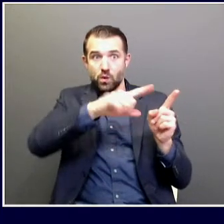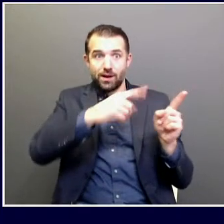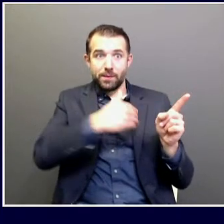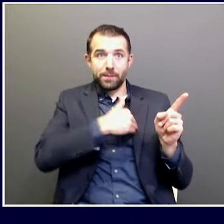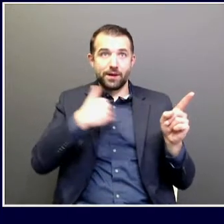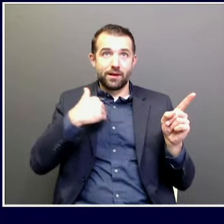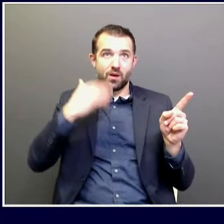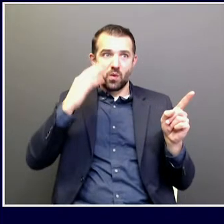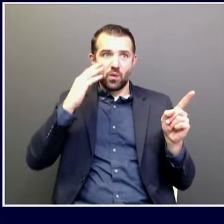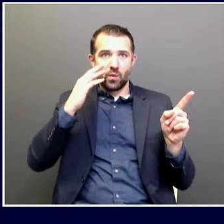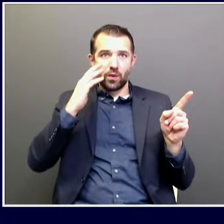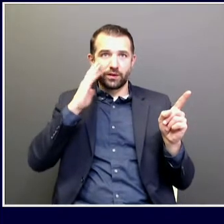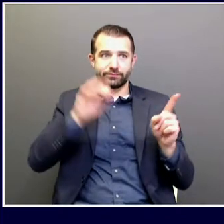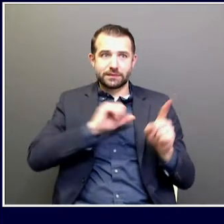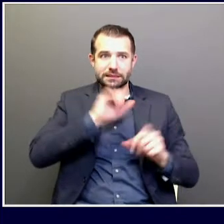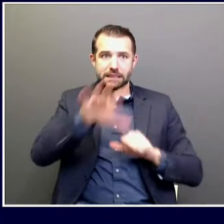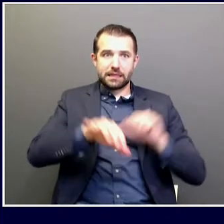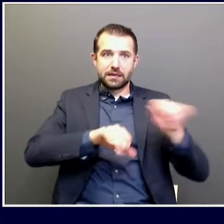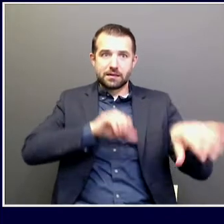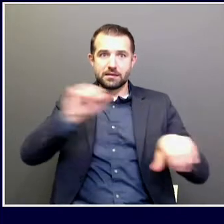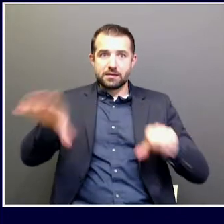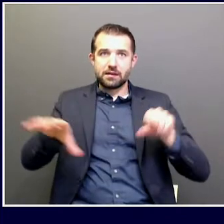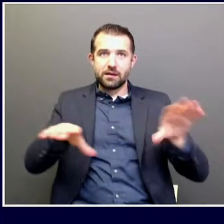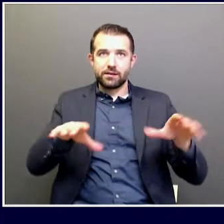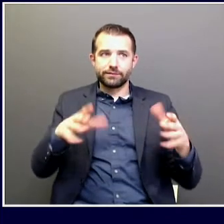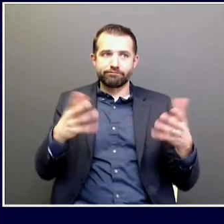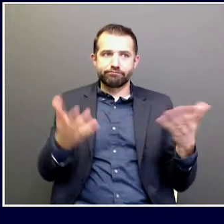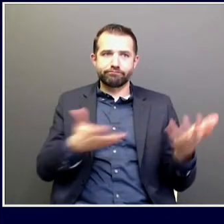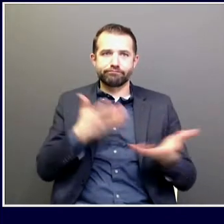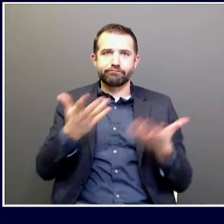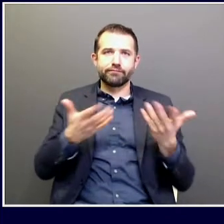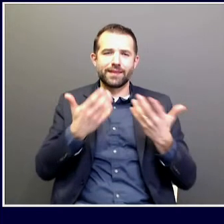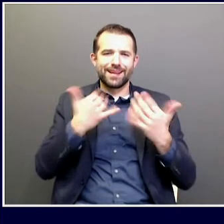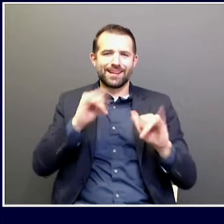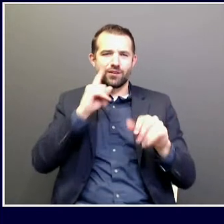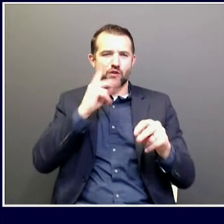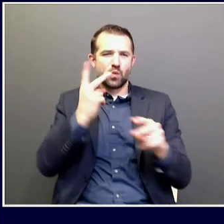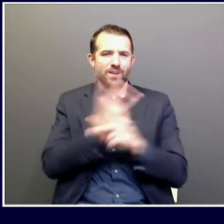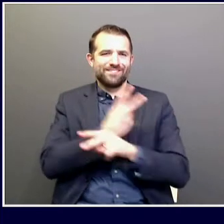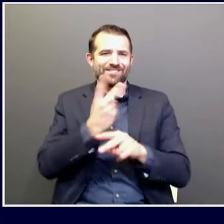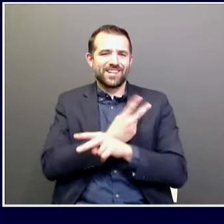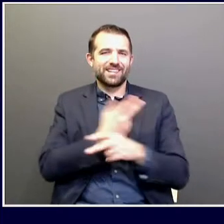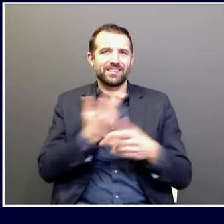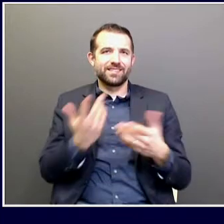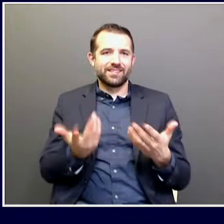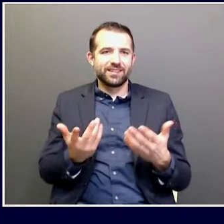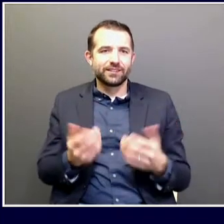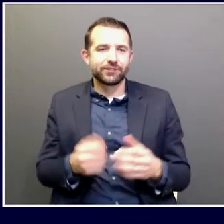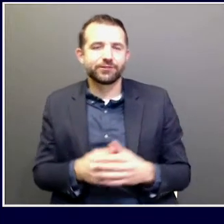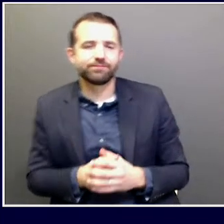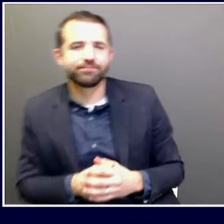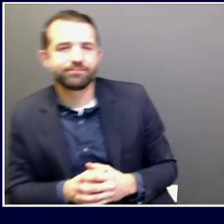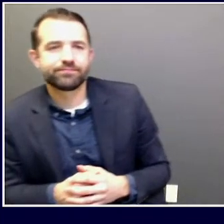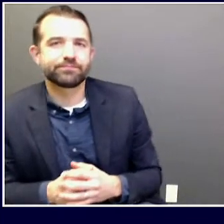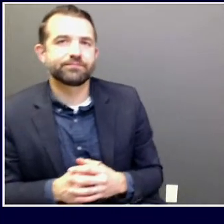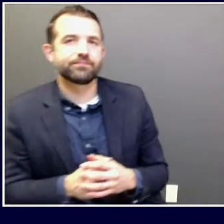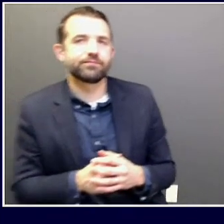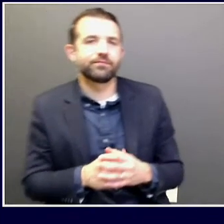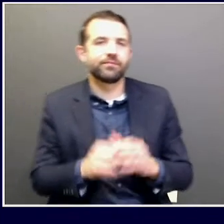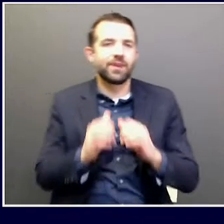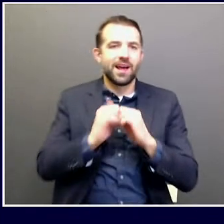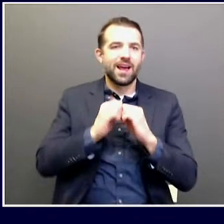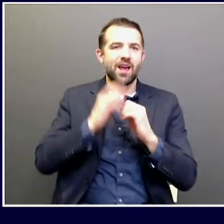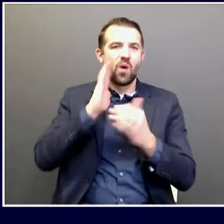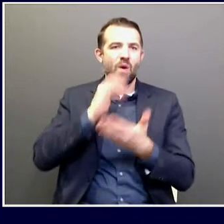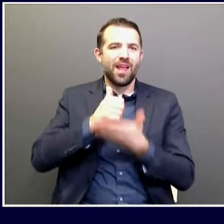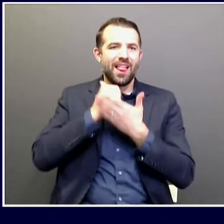a sense of how, like, to what scale, to what scope this helps the hospitals who have really